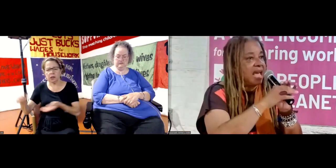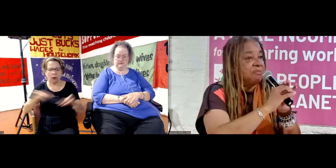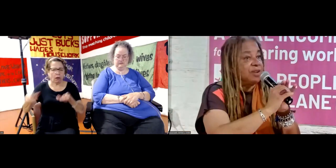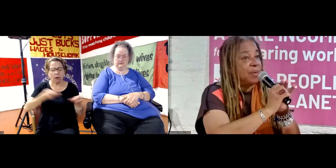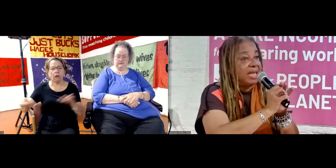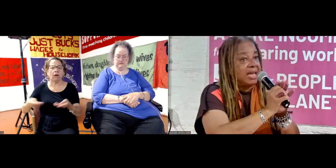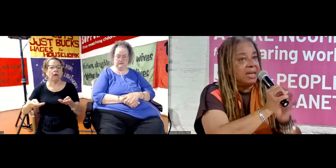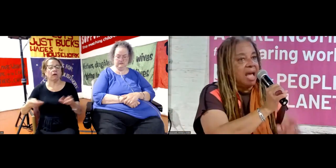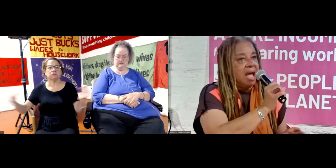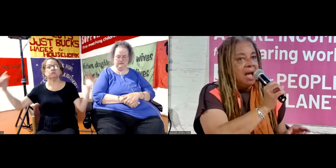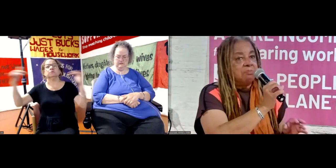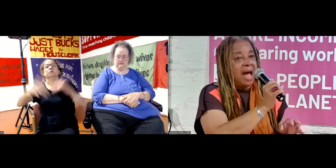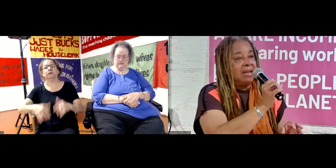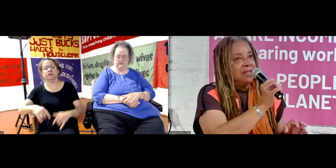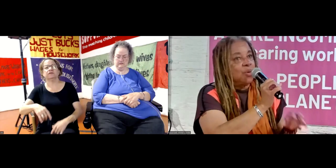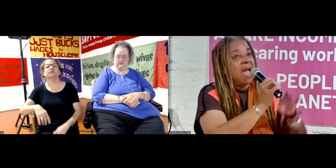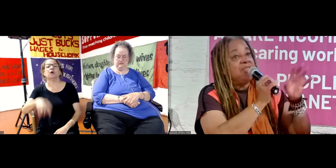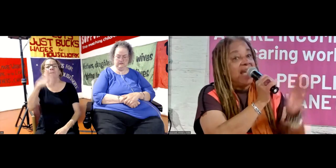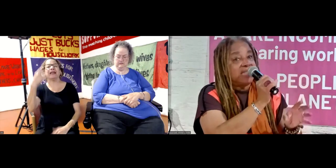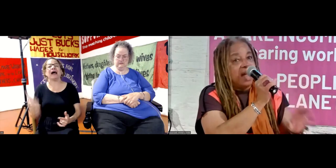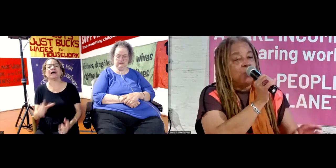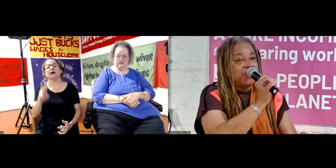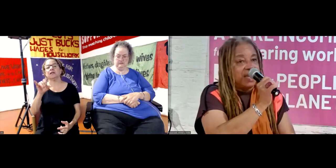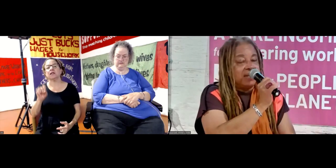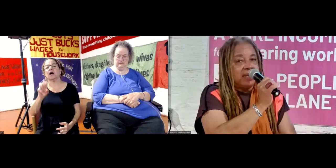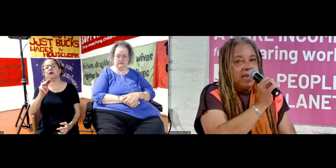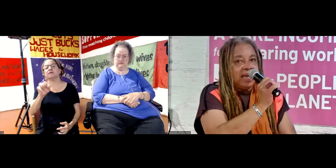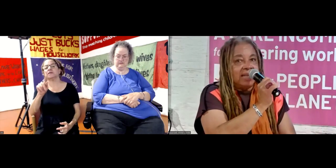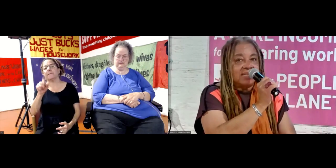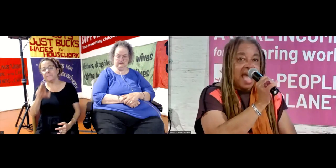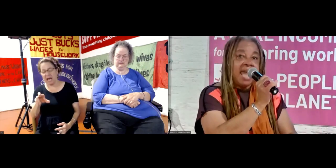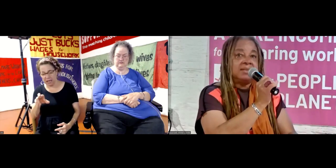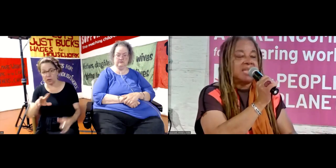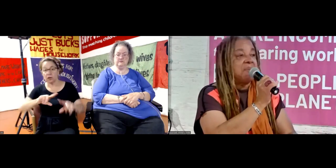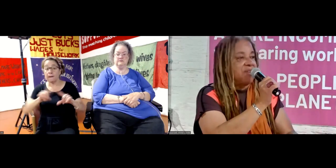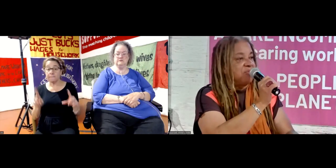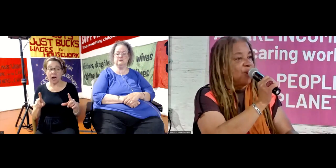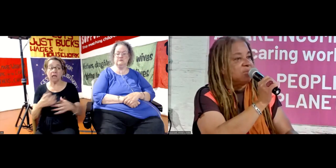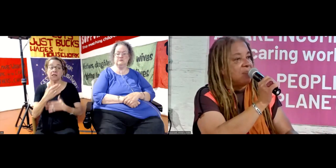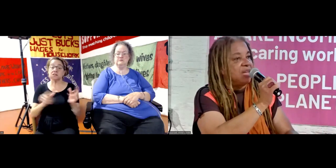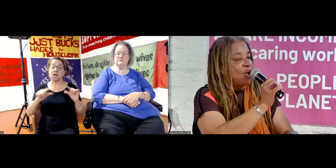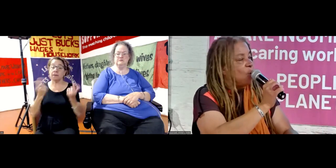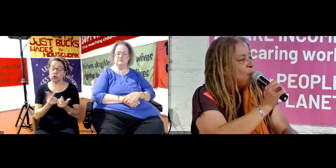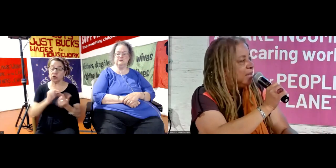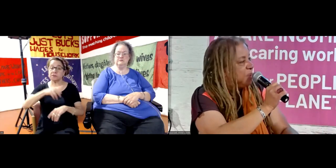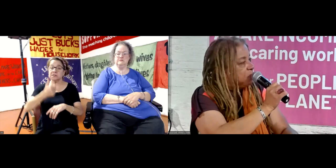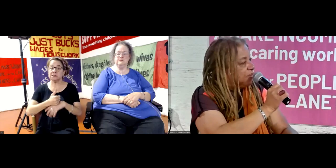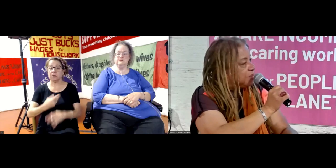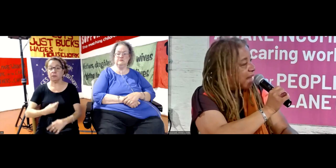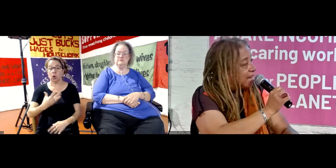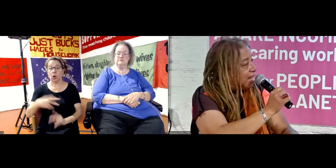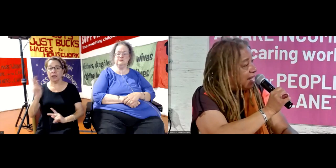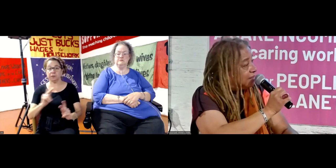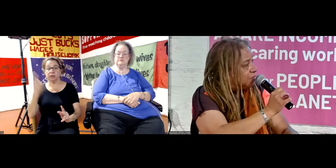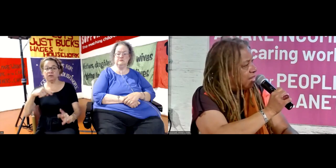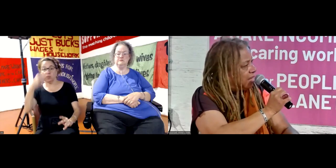that came flowing in. But the way they dealt with it is some of them formed something called White People for